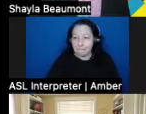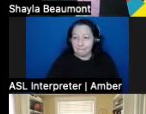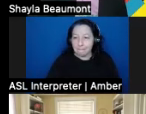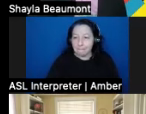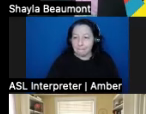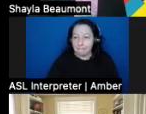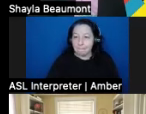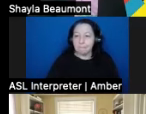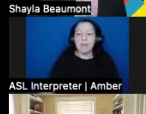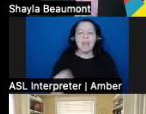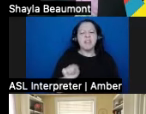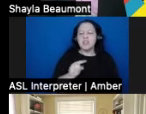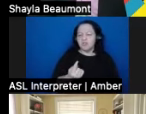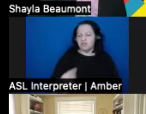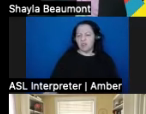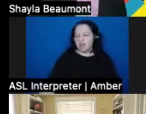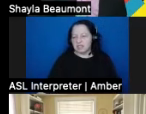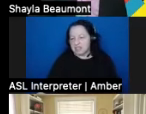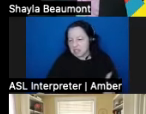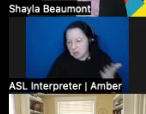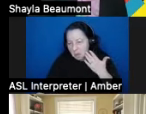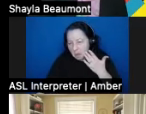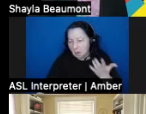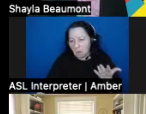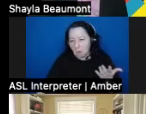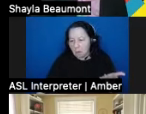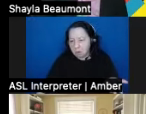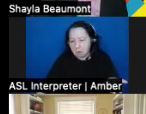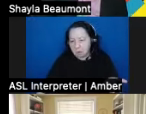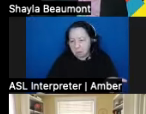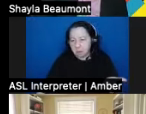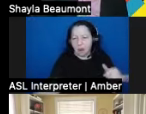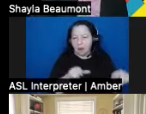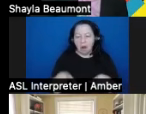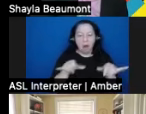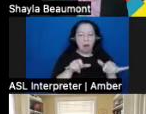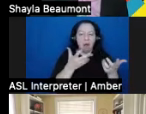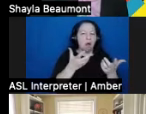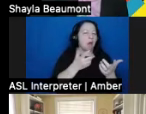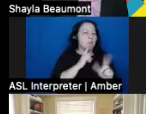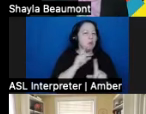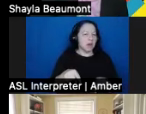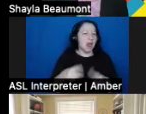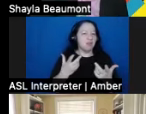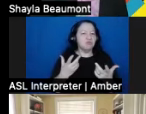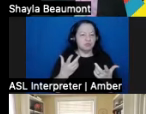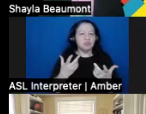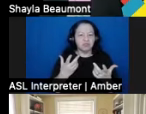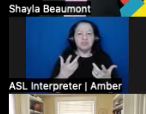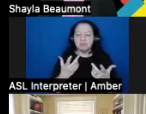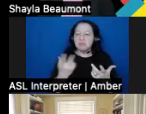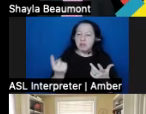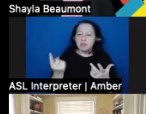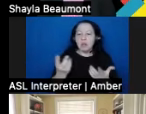So these are just you know, kind of some of the common reactions that someone might